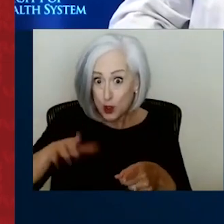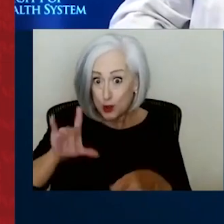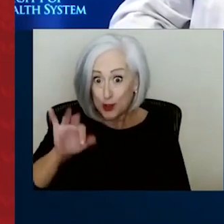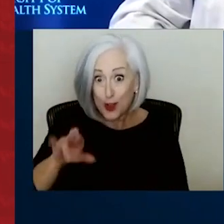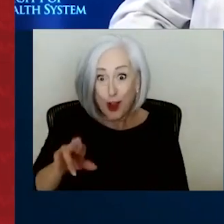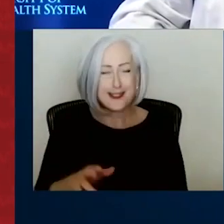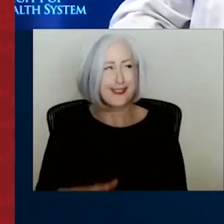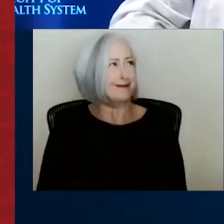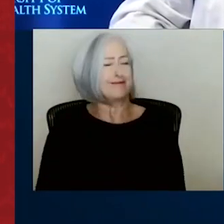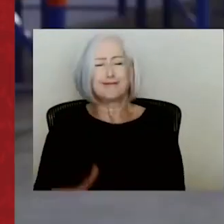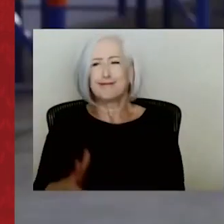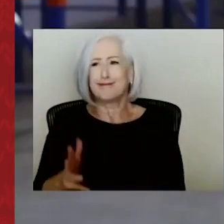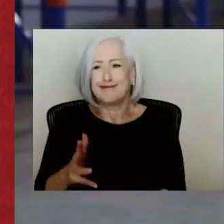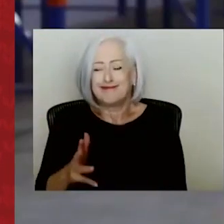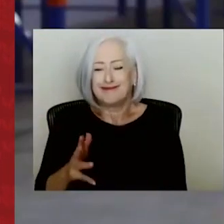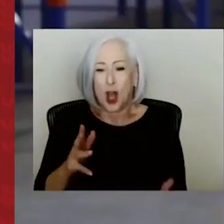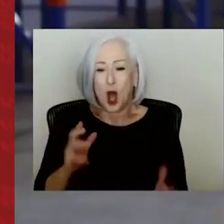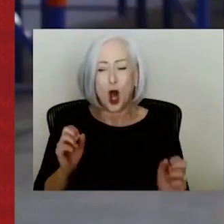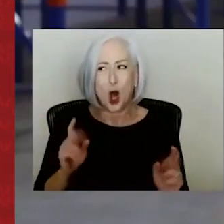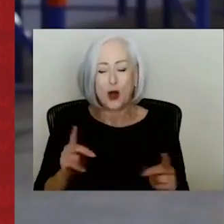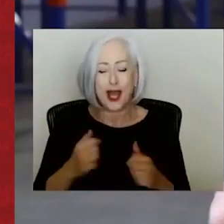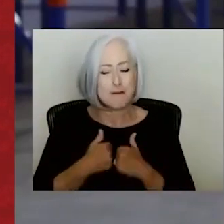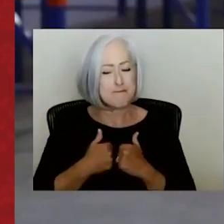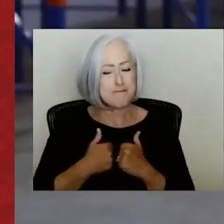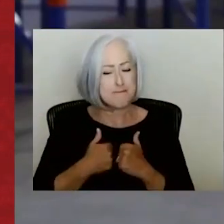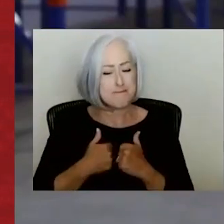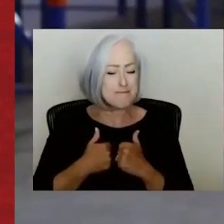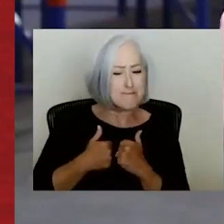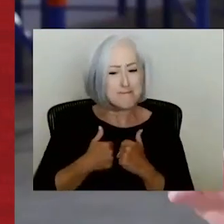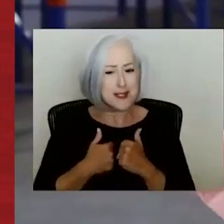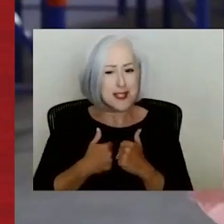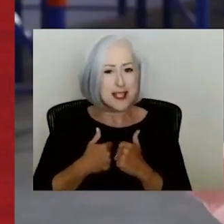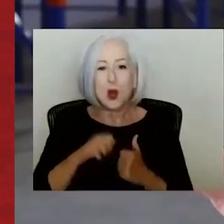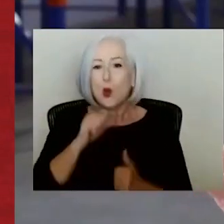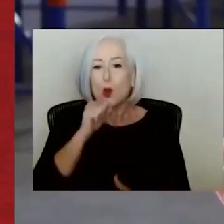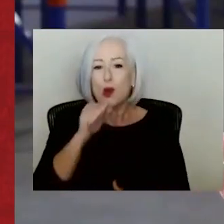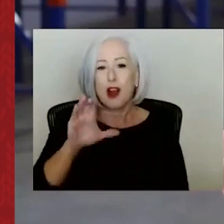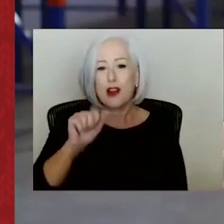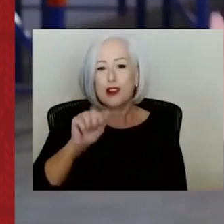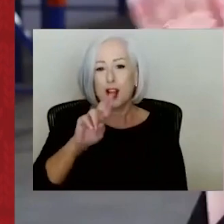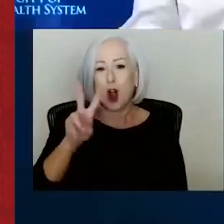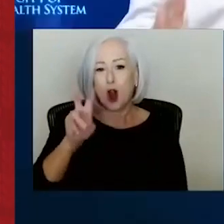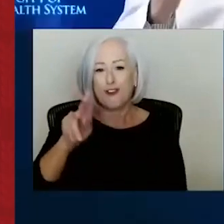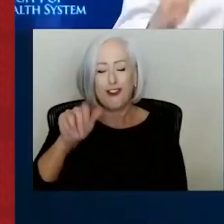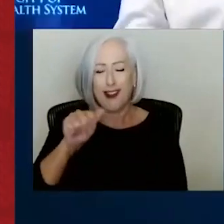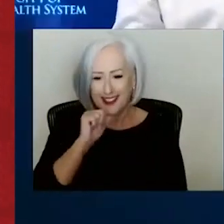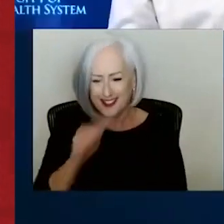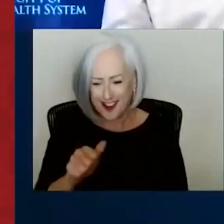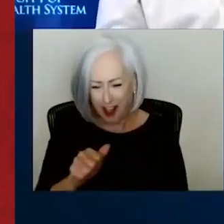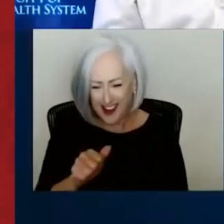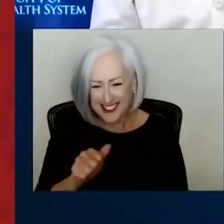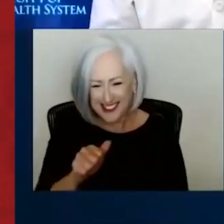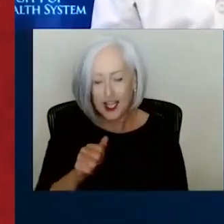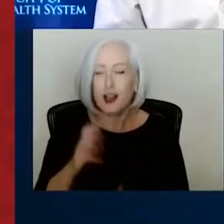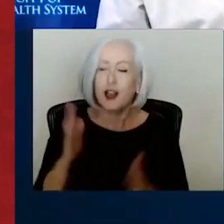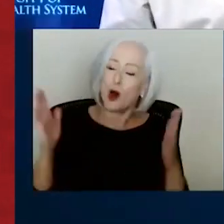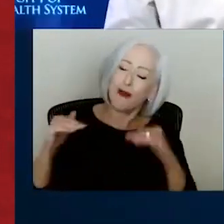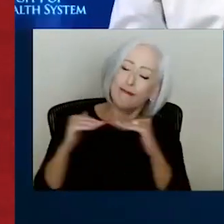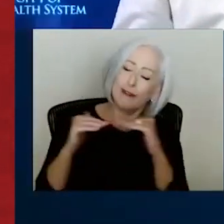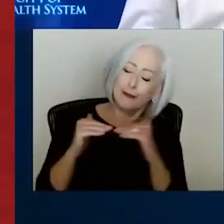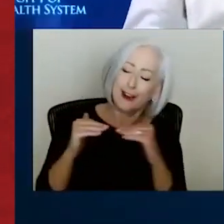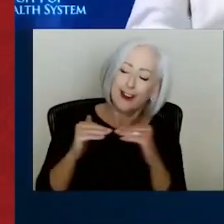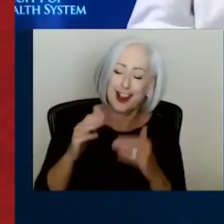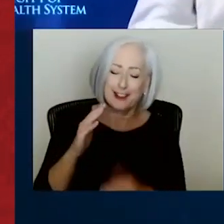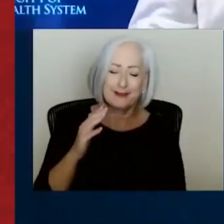cars. Yes. Okay, we are not, what is that place, Carvana? We're not that. Okay. But, you know, well, that's fair. You never know.